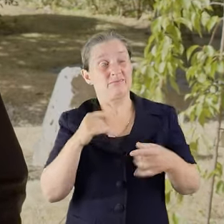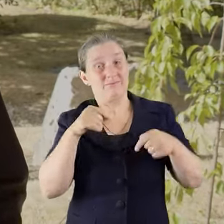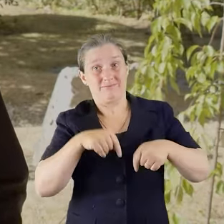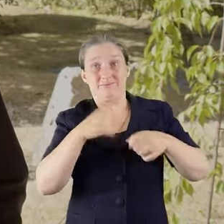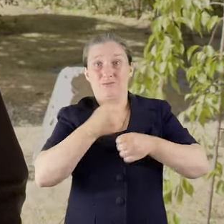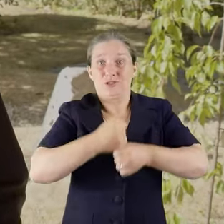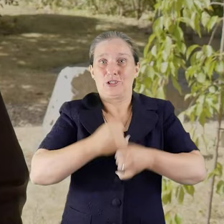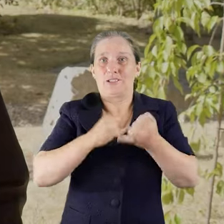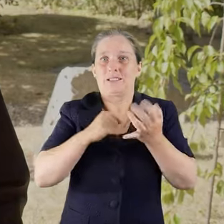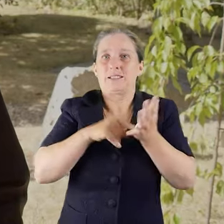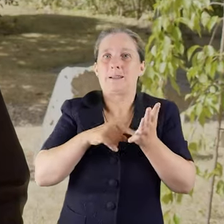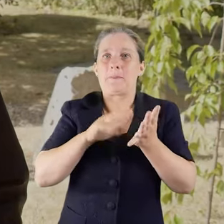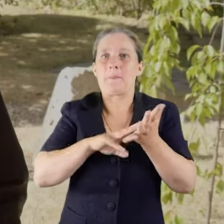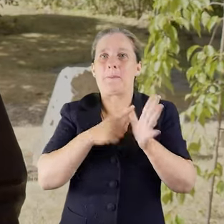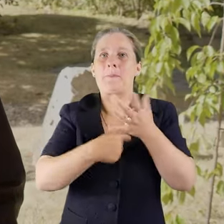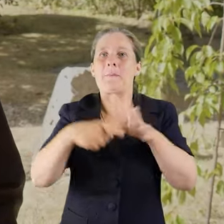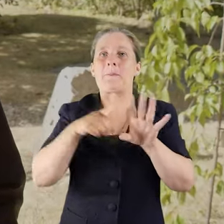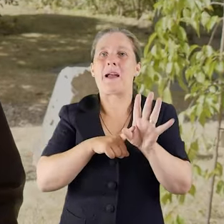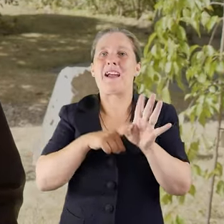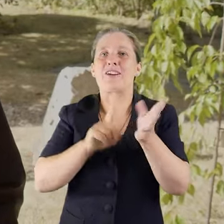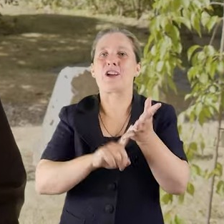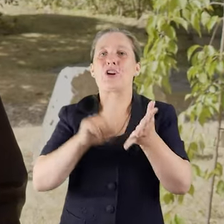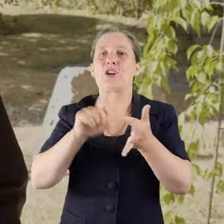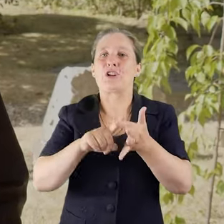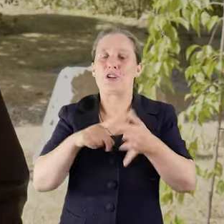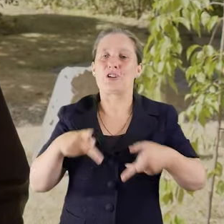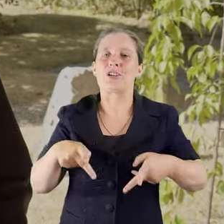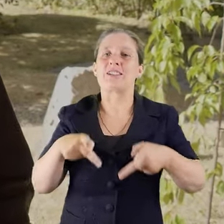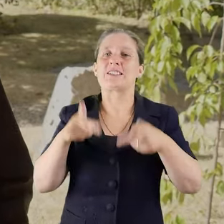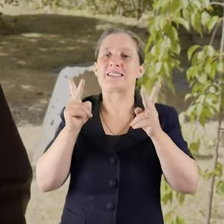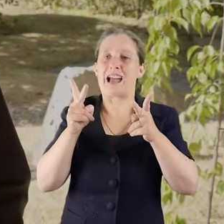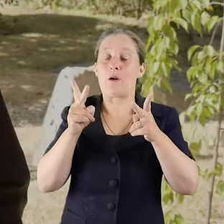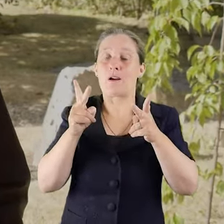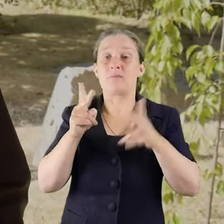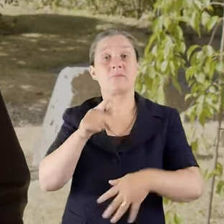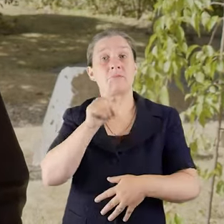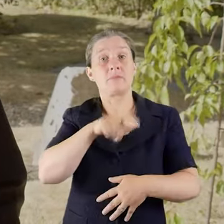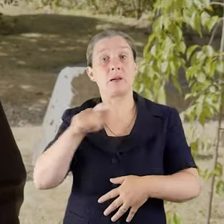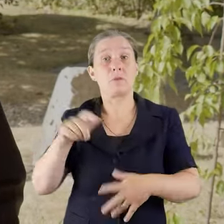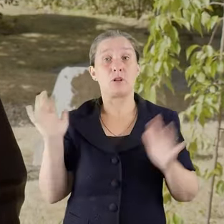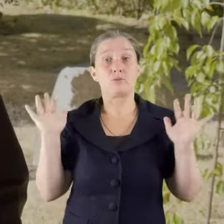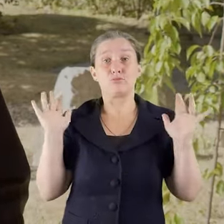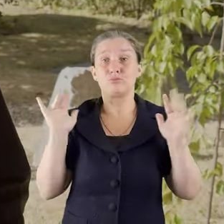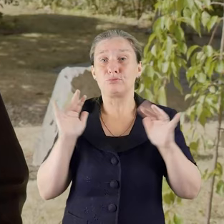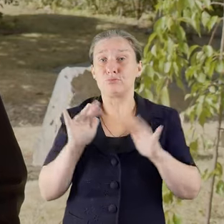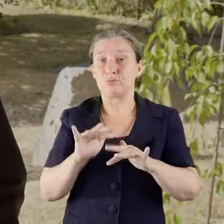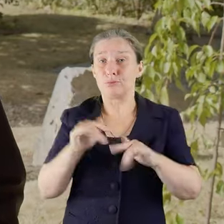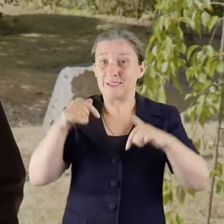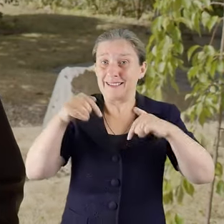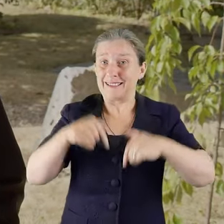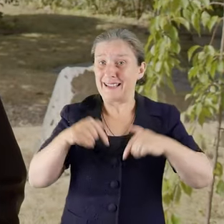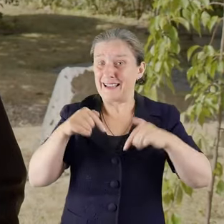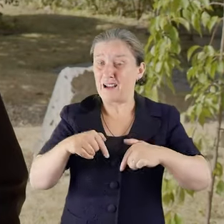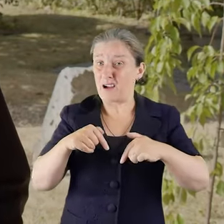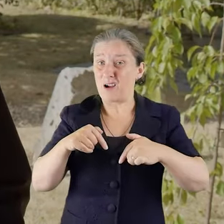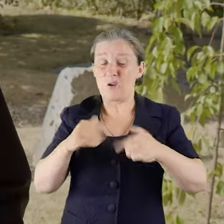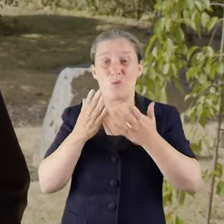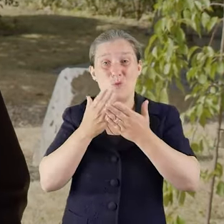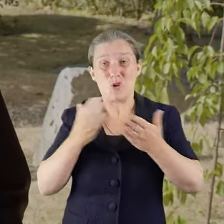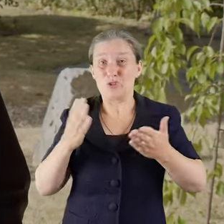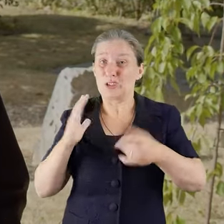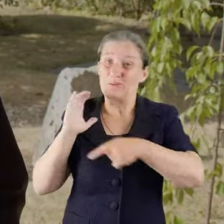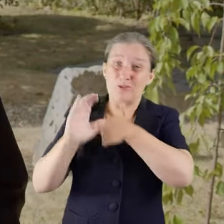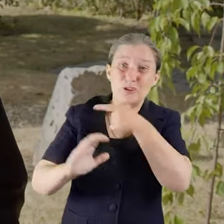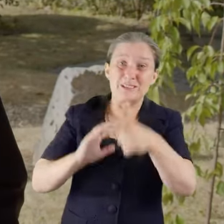of Christians gathering to pray on this site for over 1,000 years, and this morning you are entering into that great stream of prayer